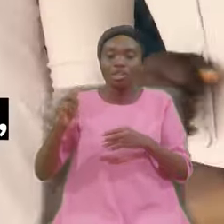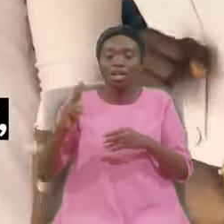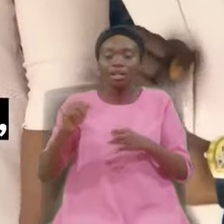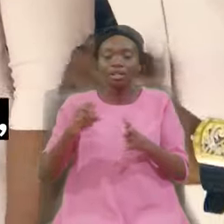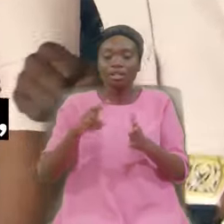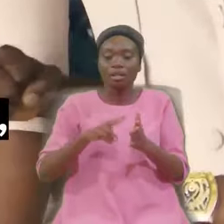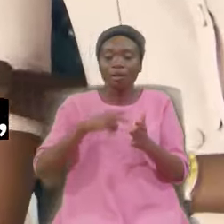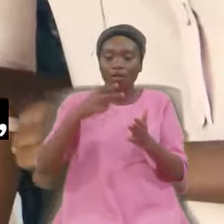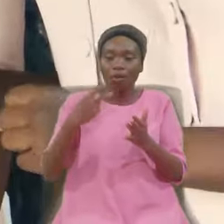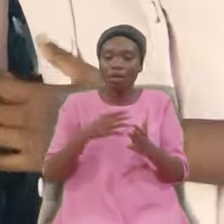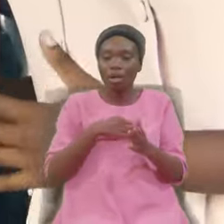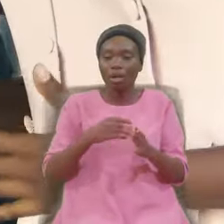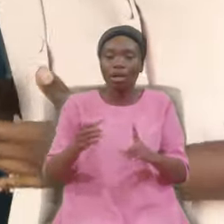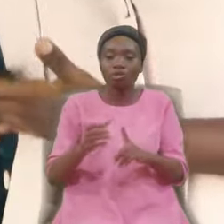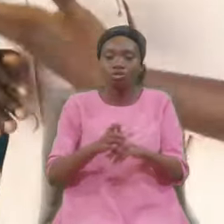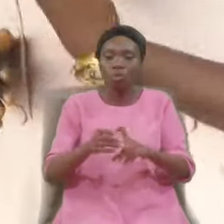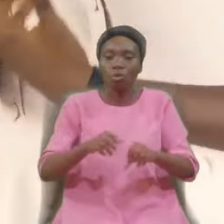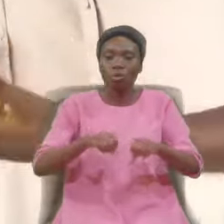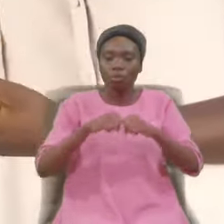and strongholds break.